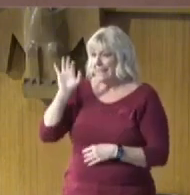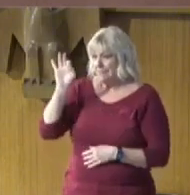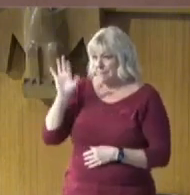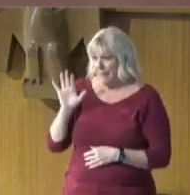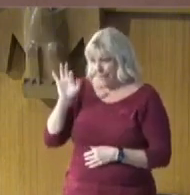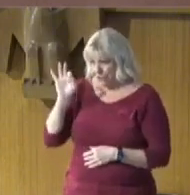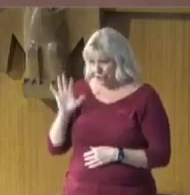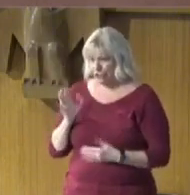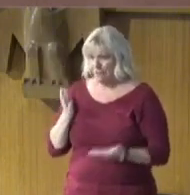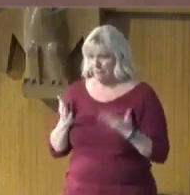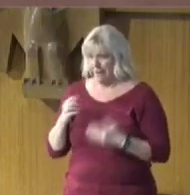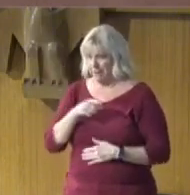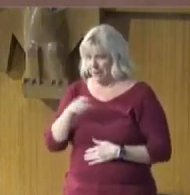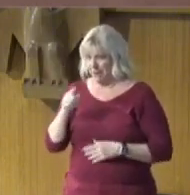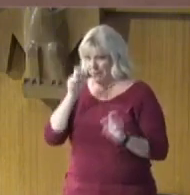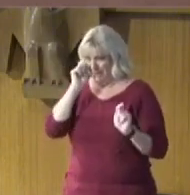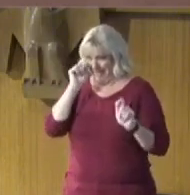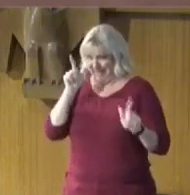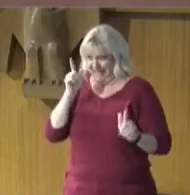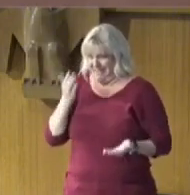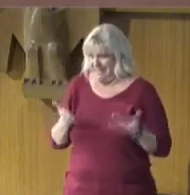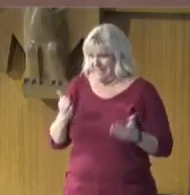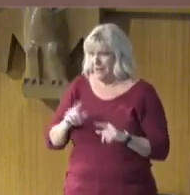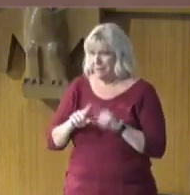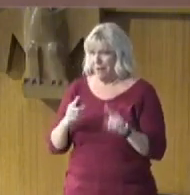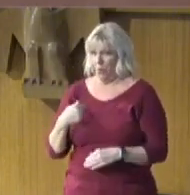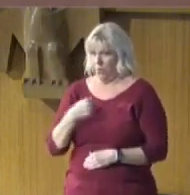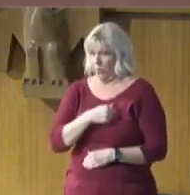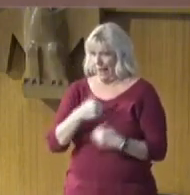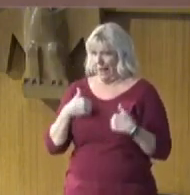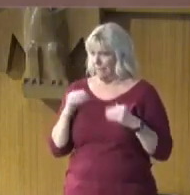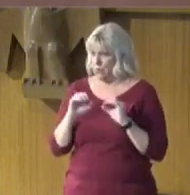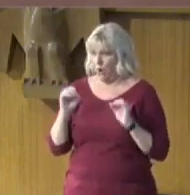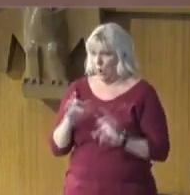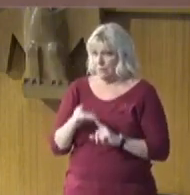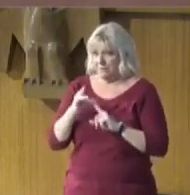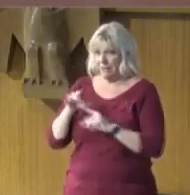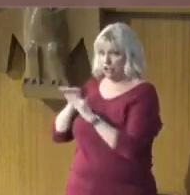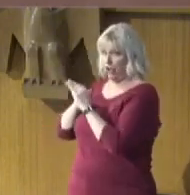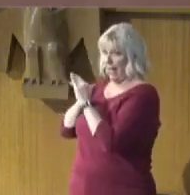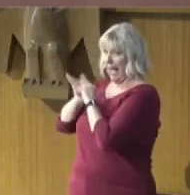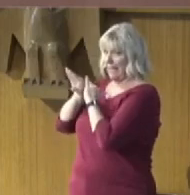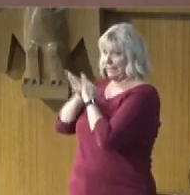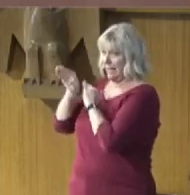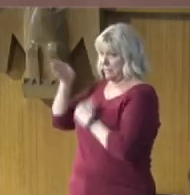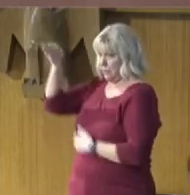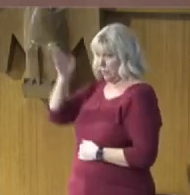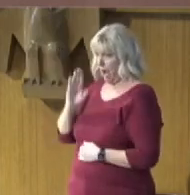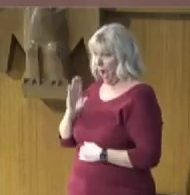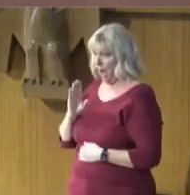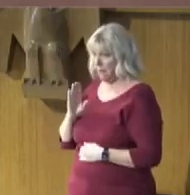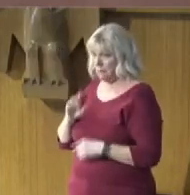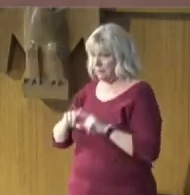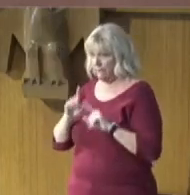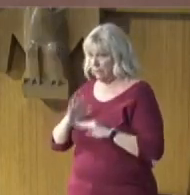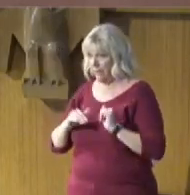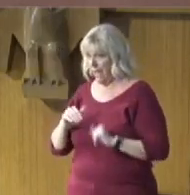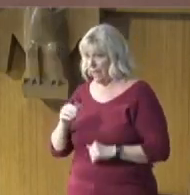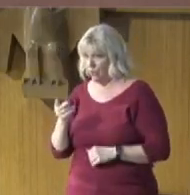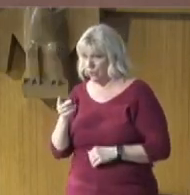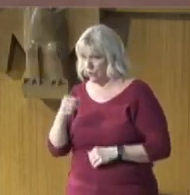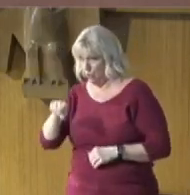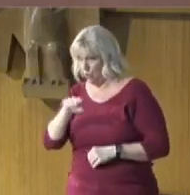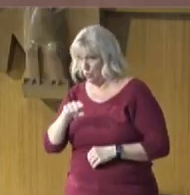this may come as a newsflash to some of you, but we don't have any special access to God that you don't have. Pastors Jen and Jacob are